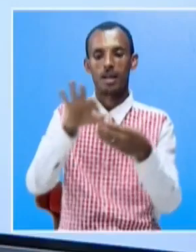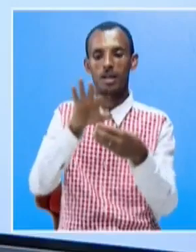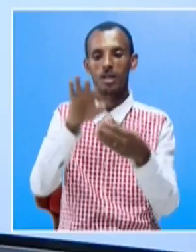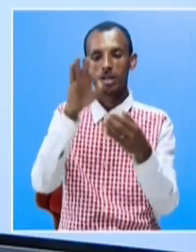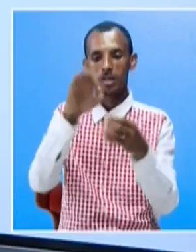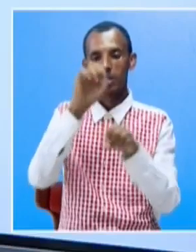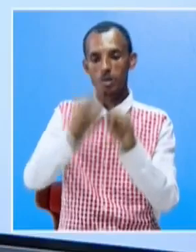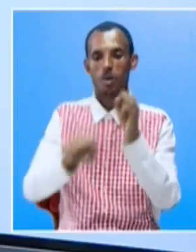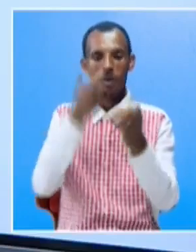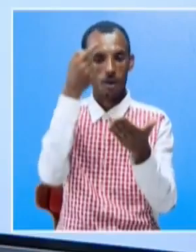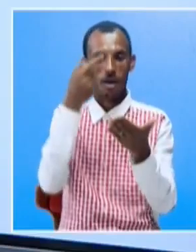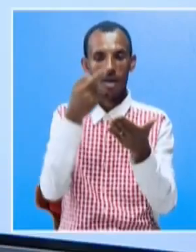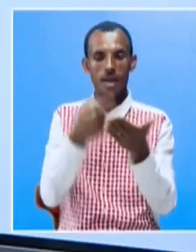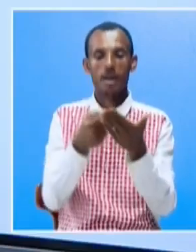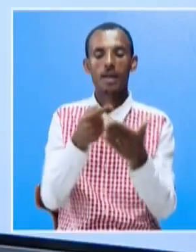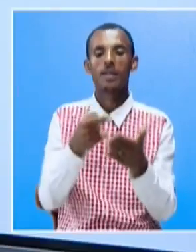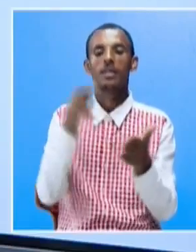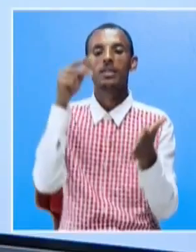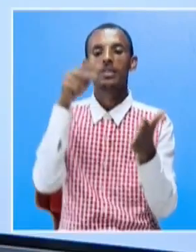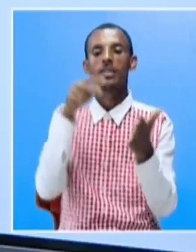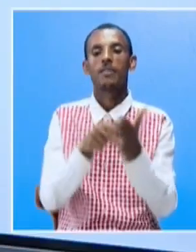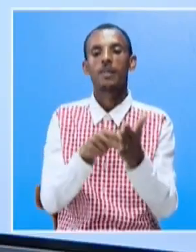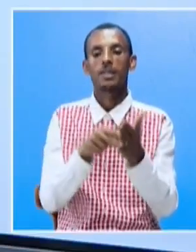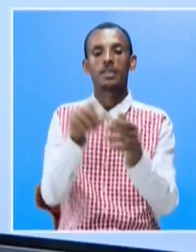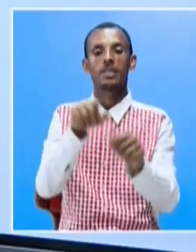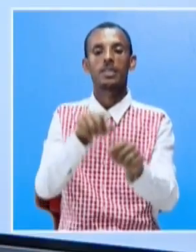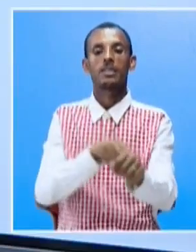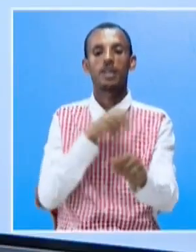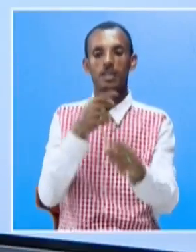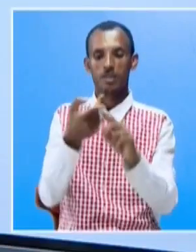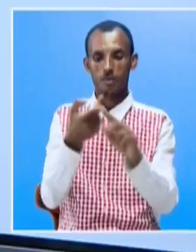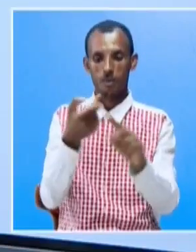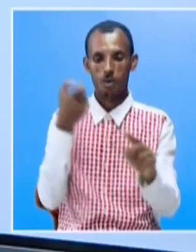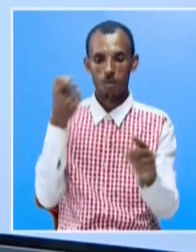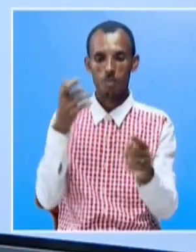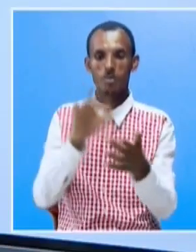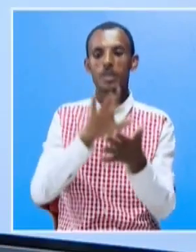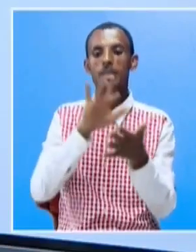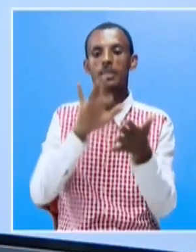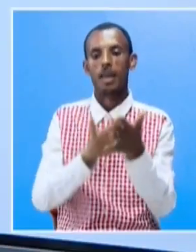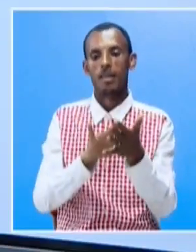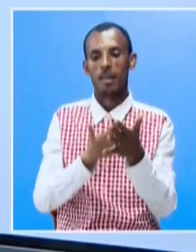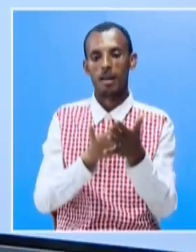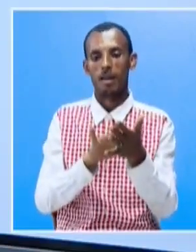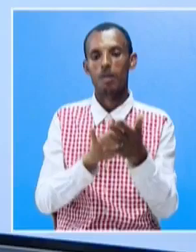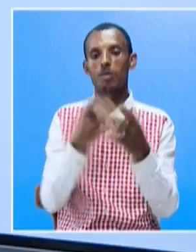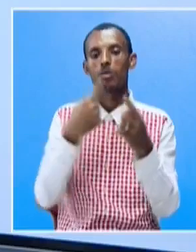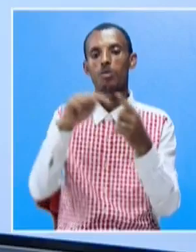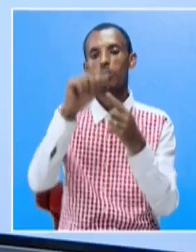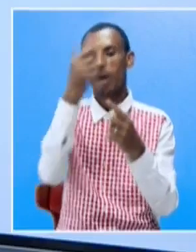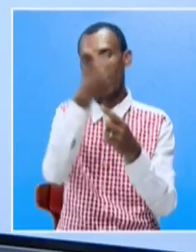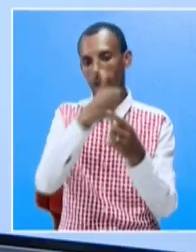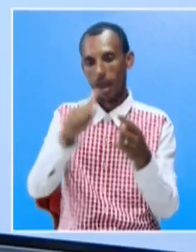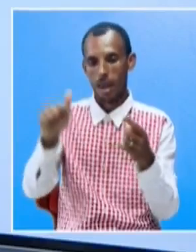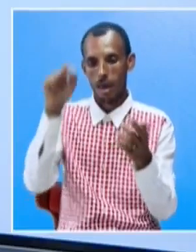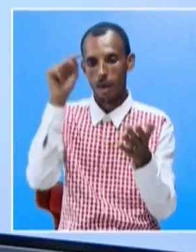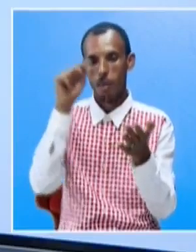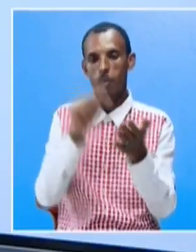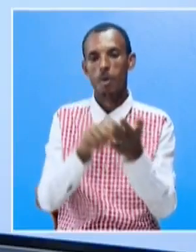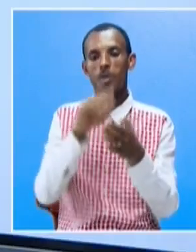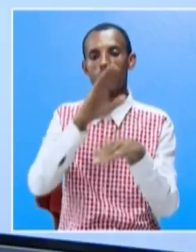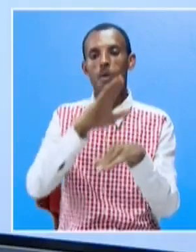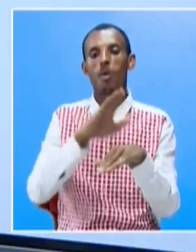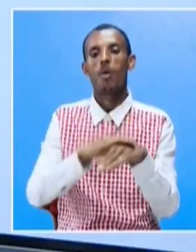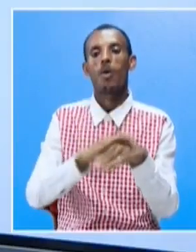here, the fixed distance from the center to any point on a circle